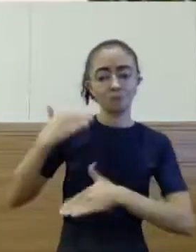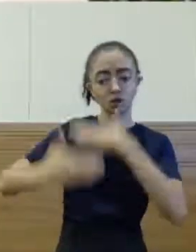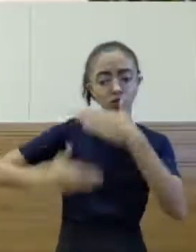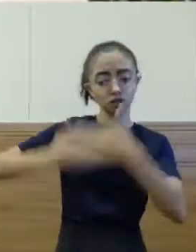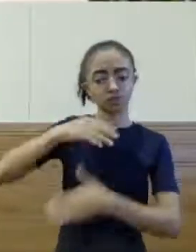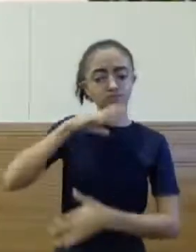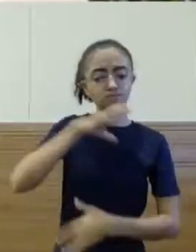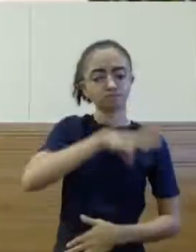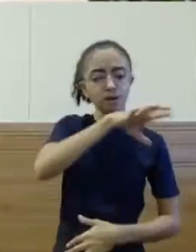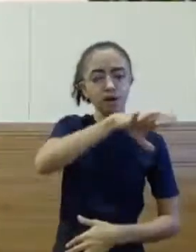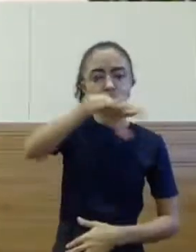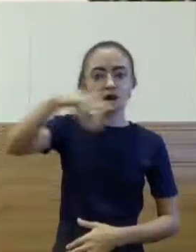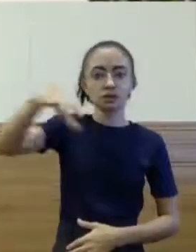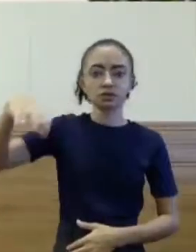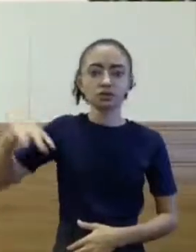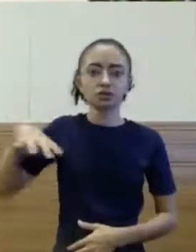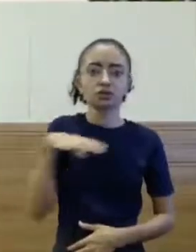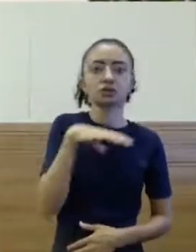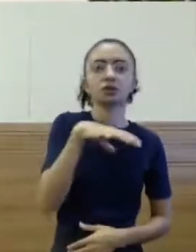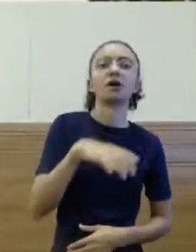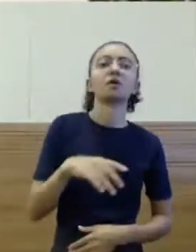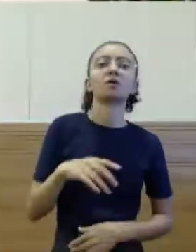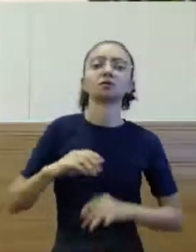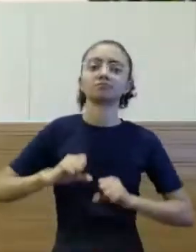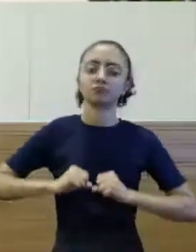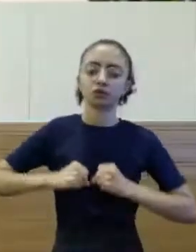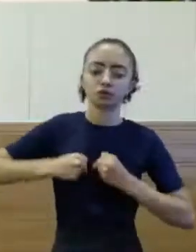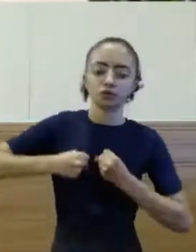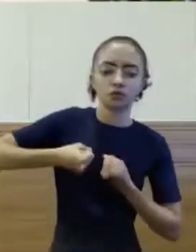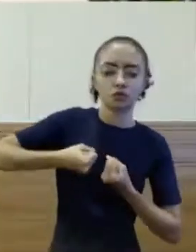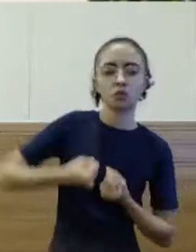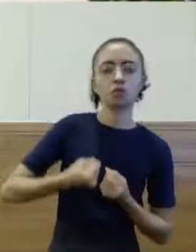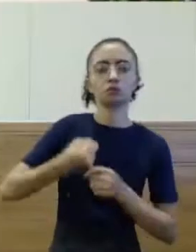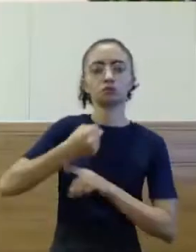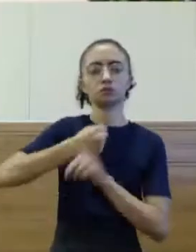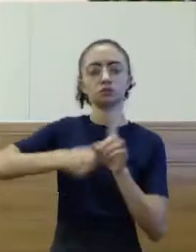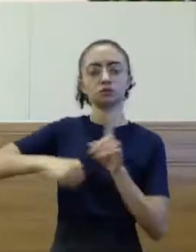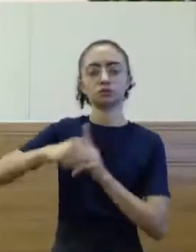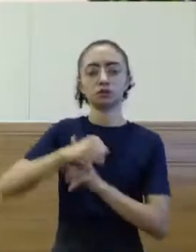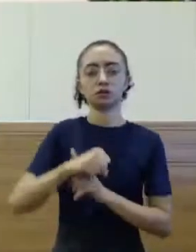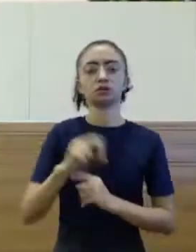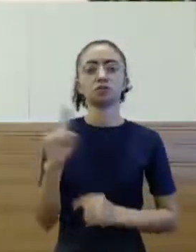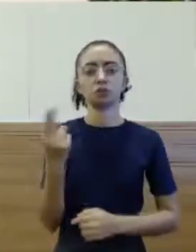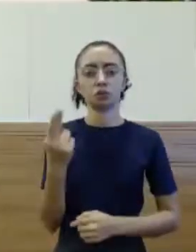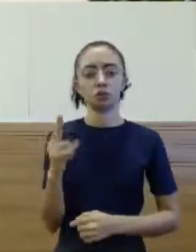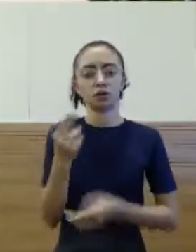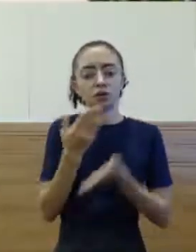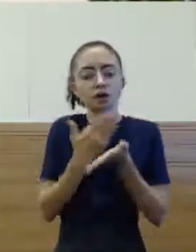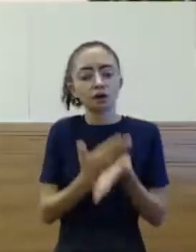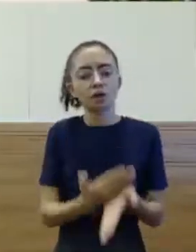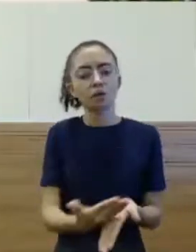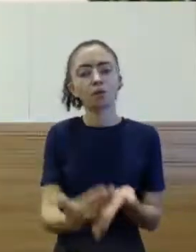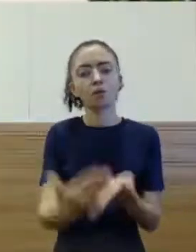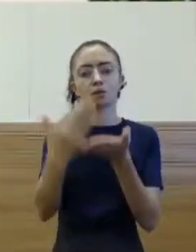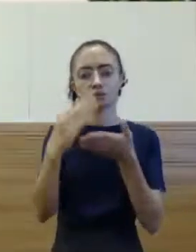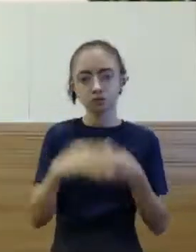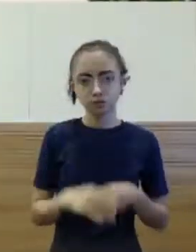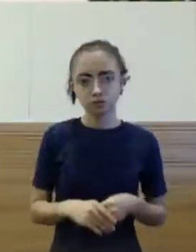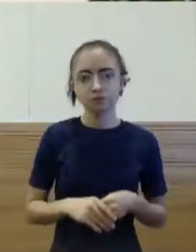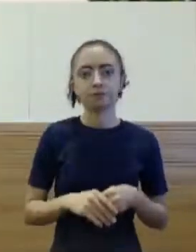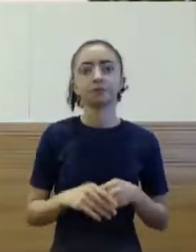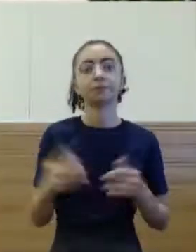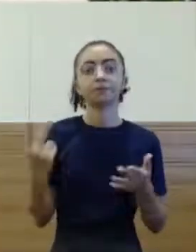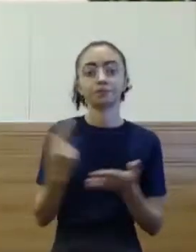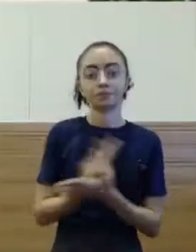that is strengthening the voices of civil society. That Uruguay, we start to